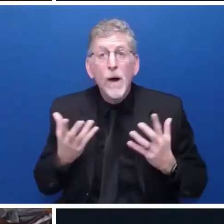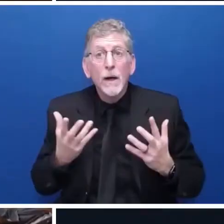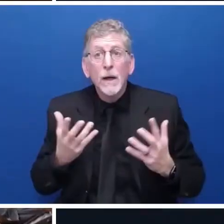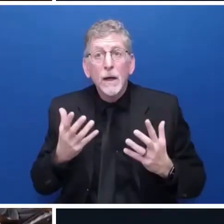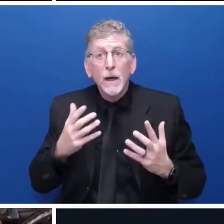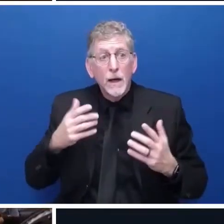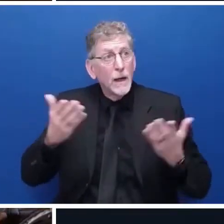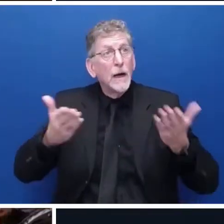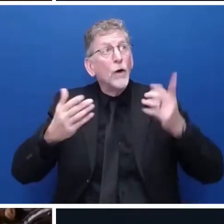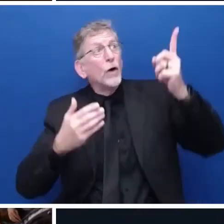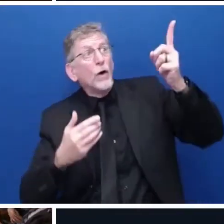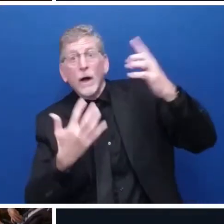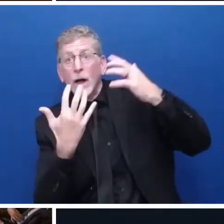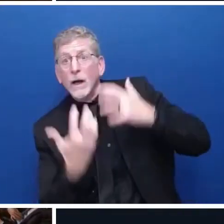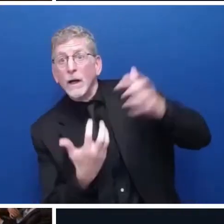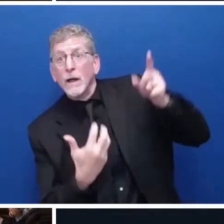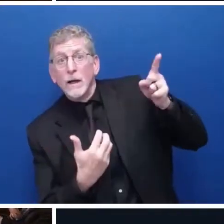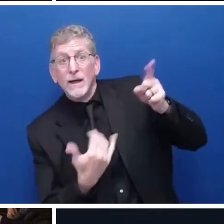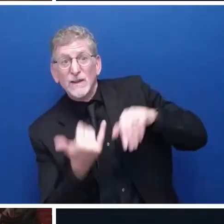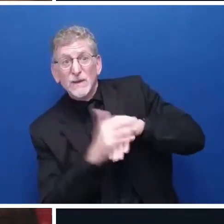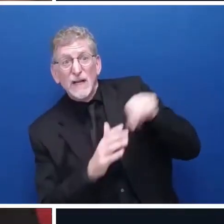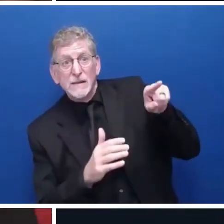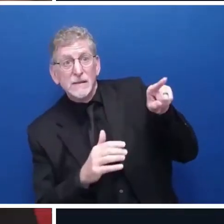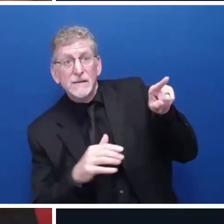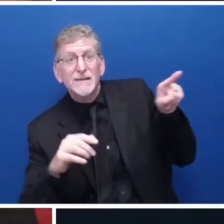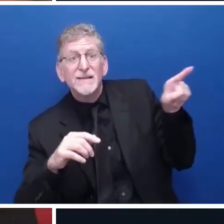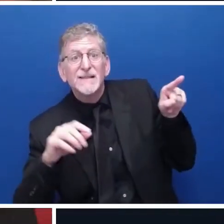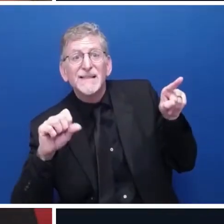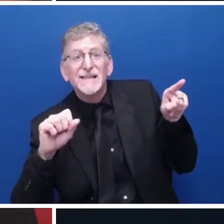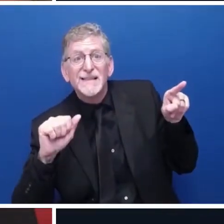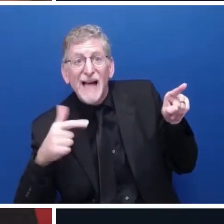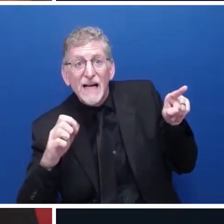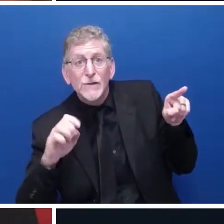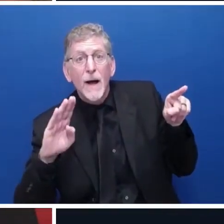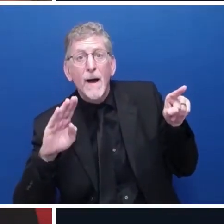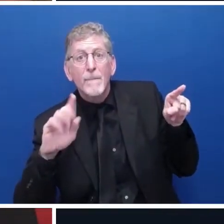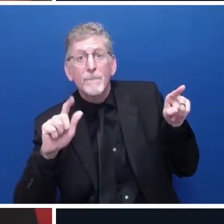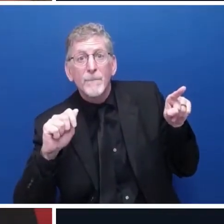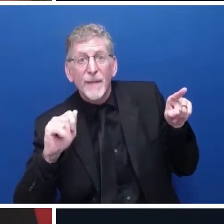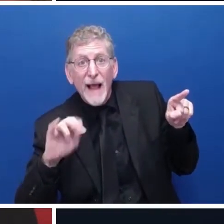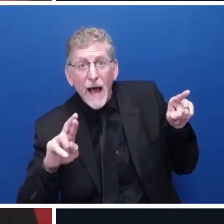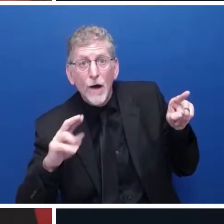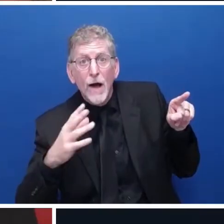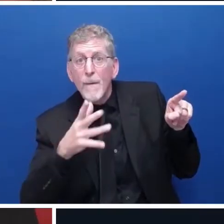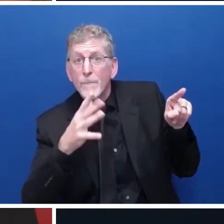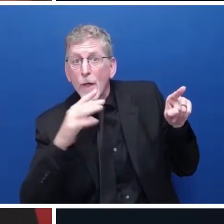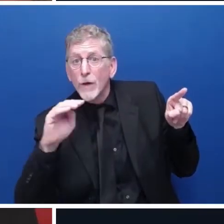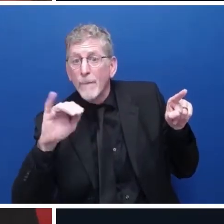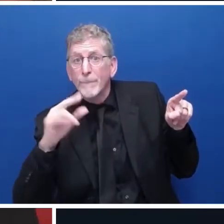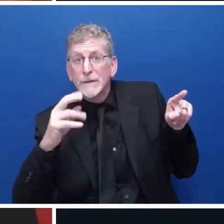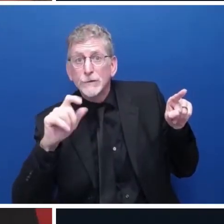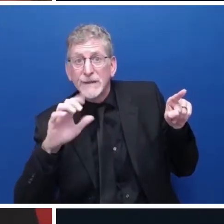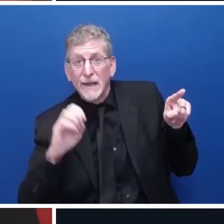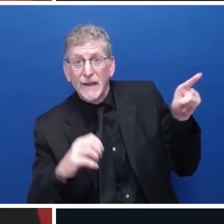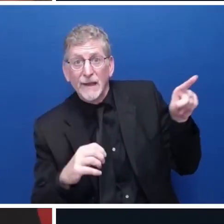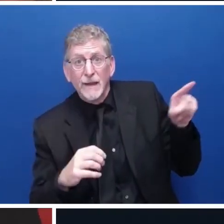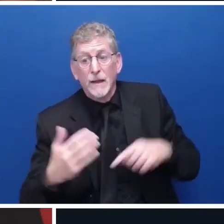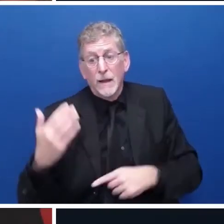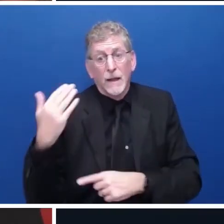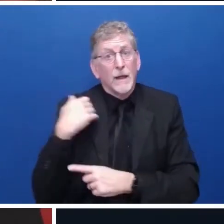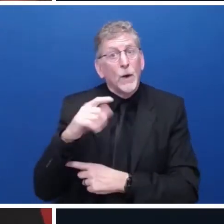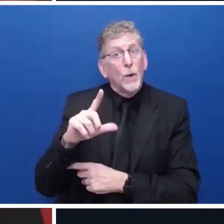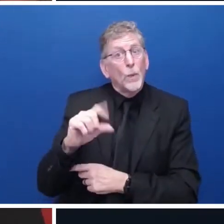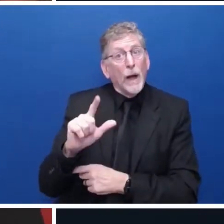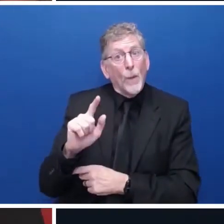Sage Blair and her mother, Michelle. In 2021, Sage was 14 when school officials in Virginia sought